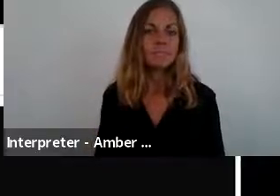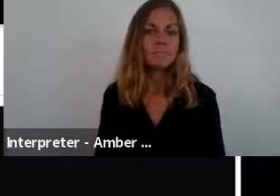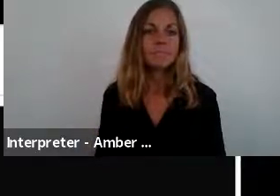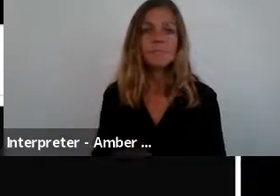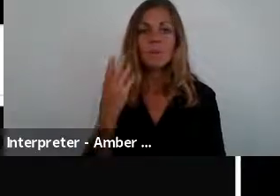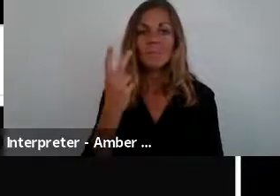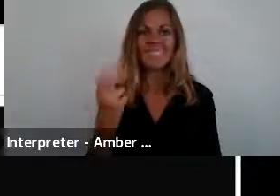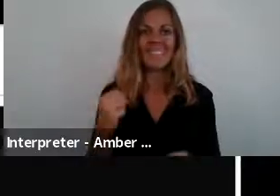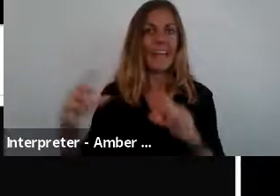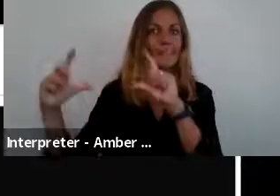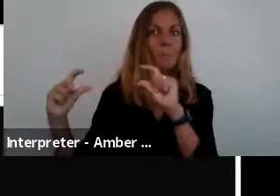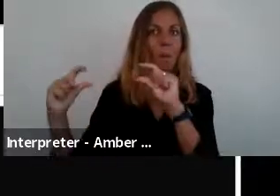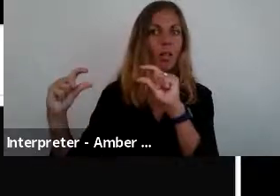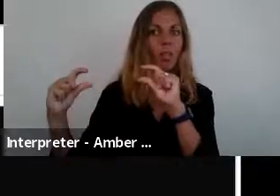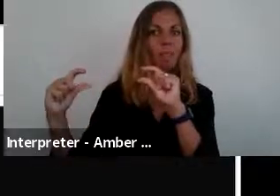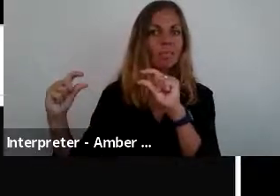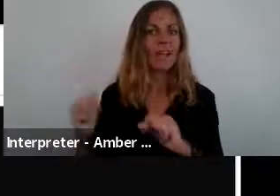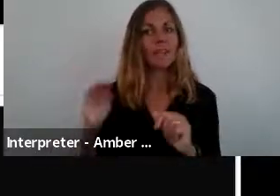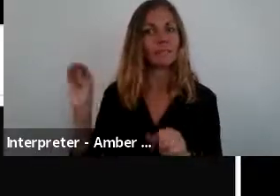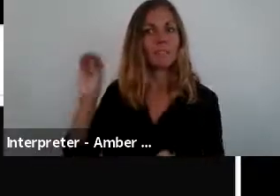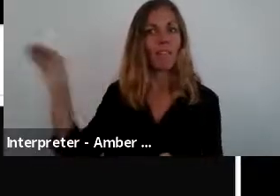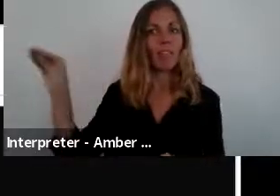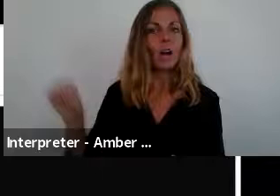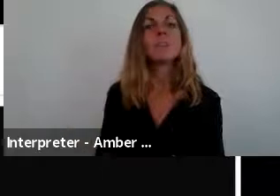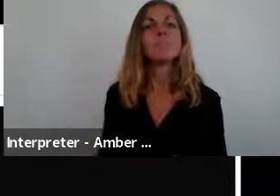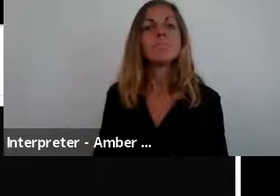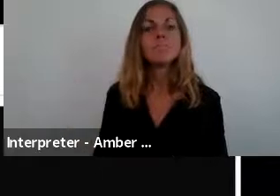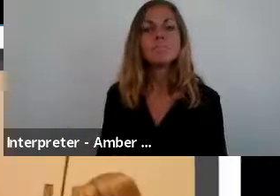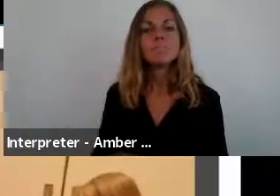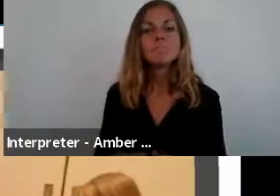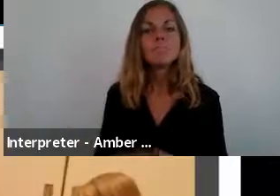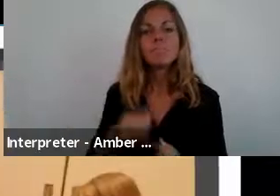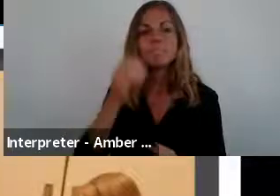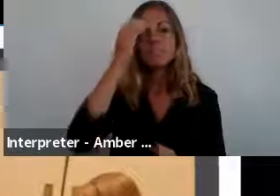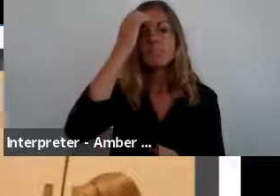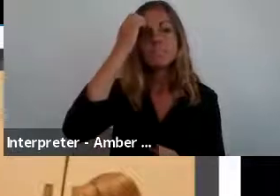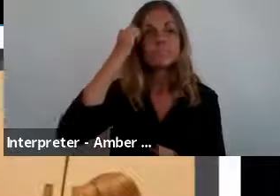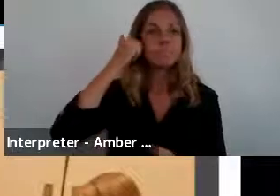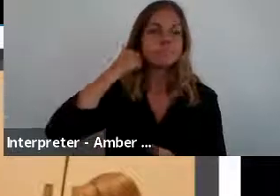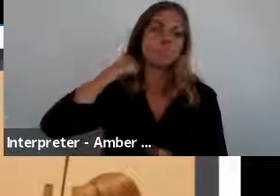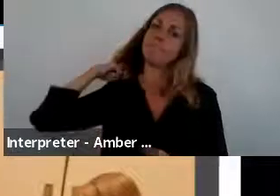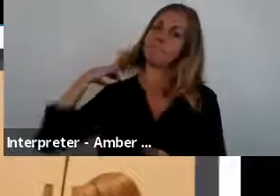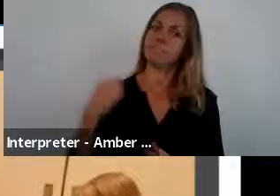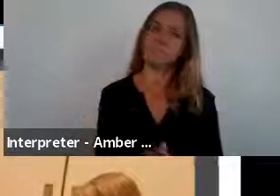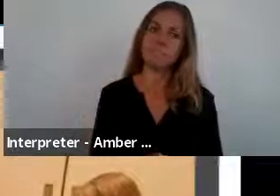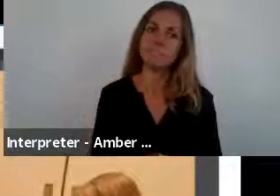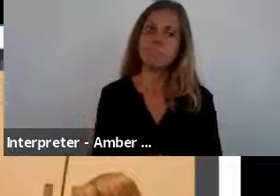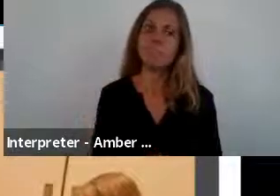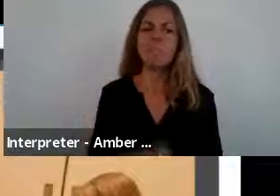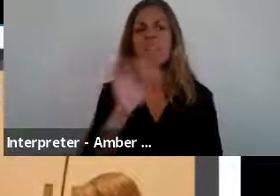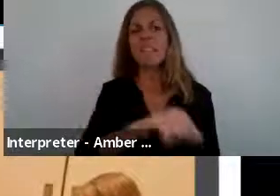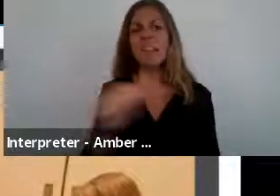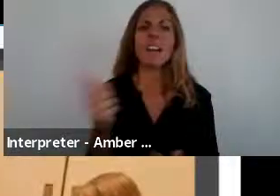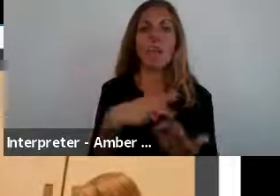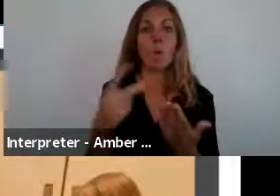Captioner in a small window, and you have it tossed on your screen as a window share. And then this is another program that a lot of